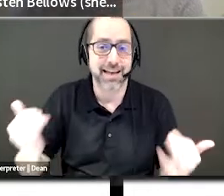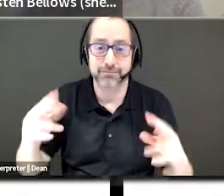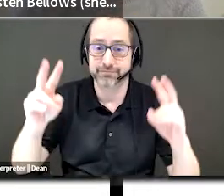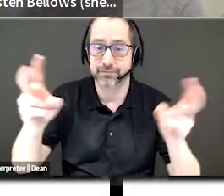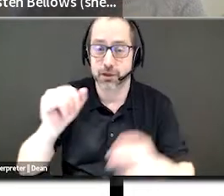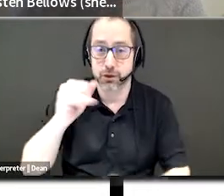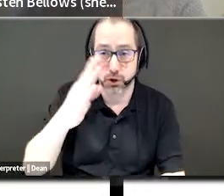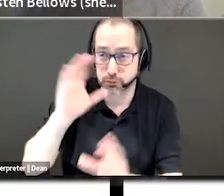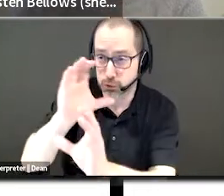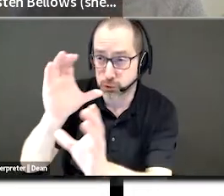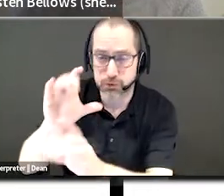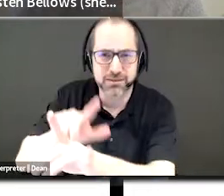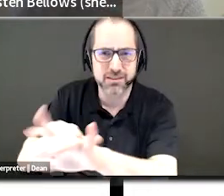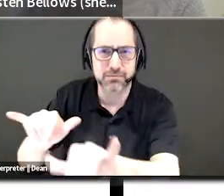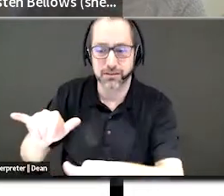disclosure today.